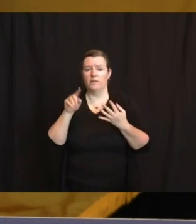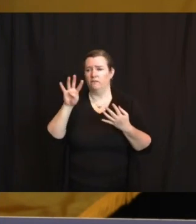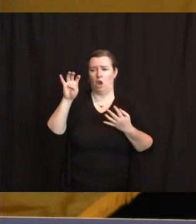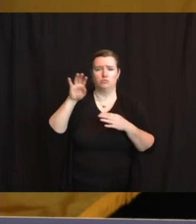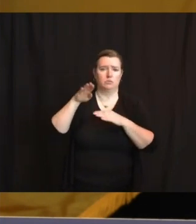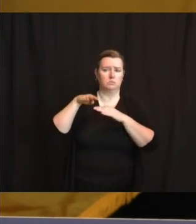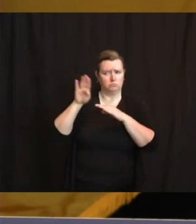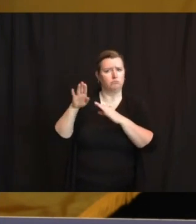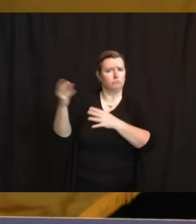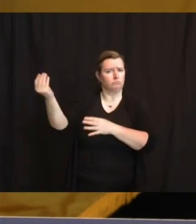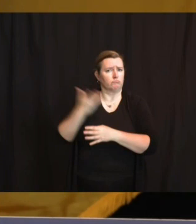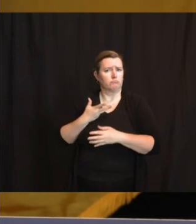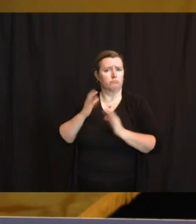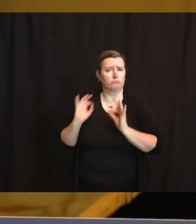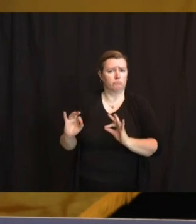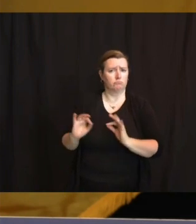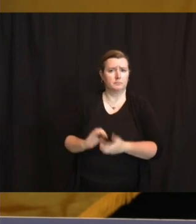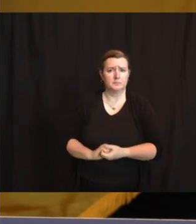Pardon me?